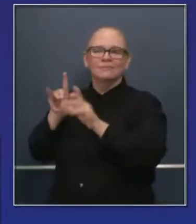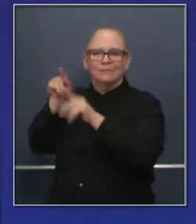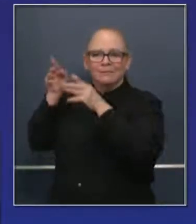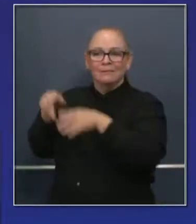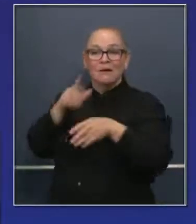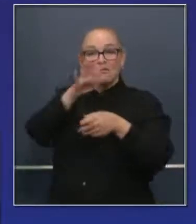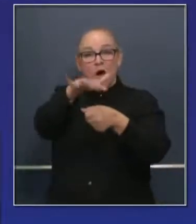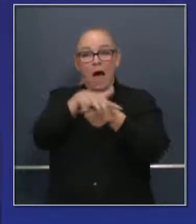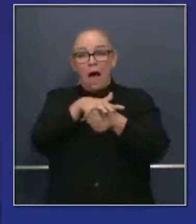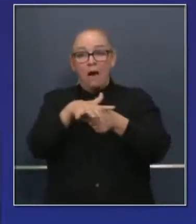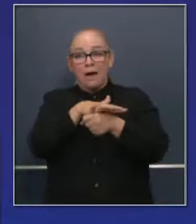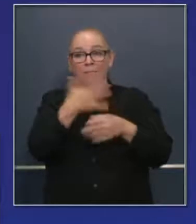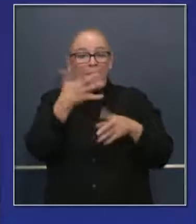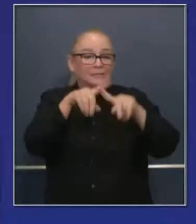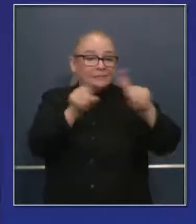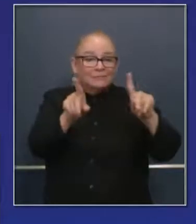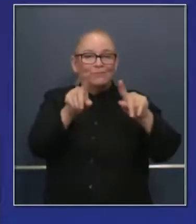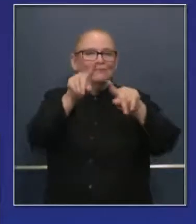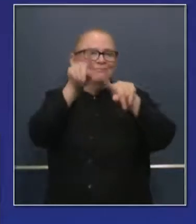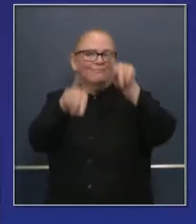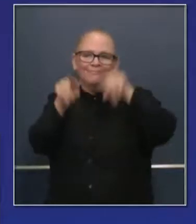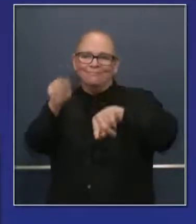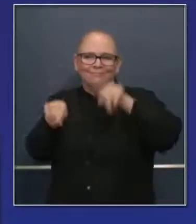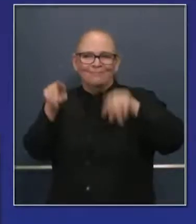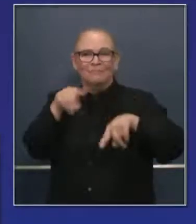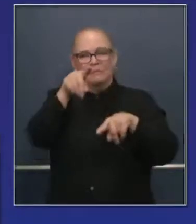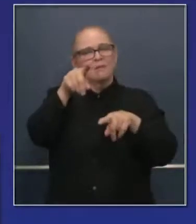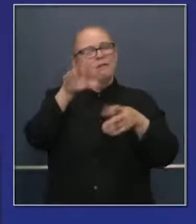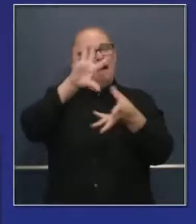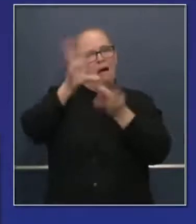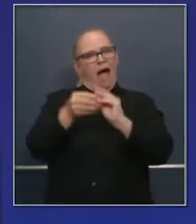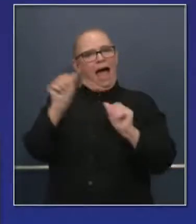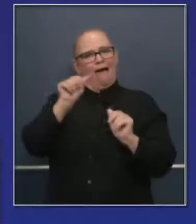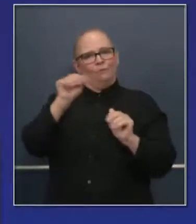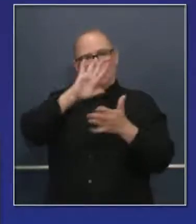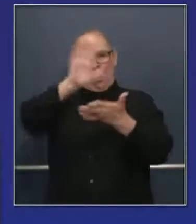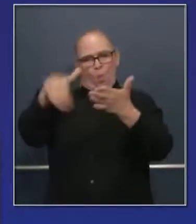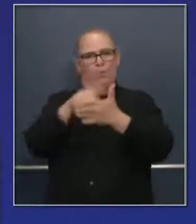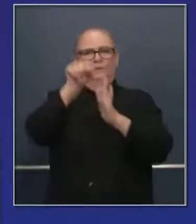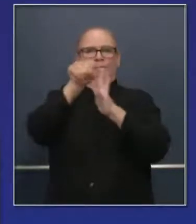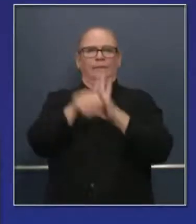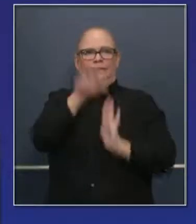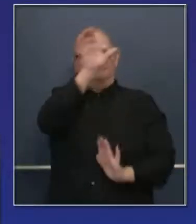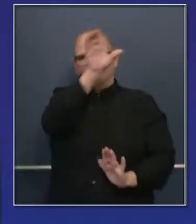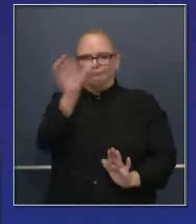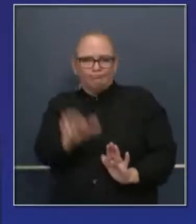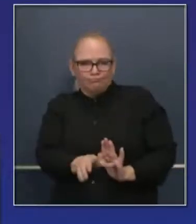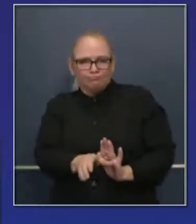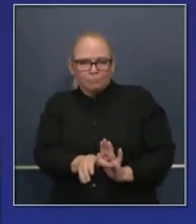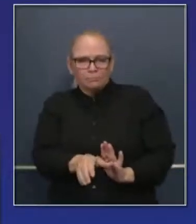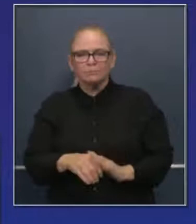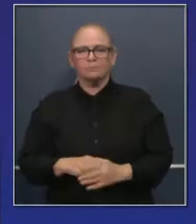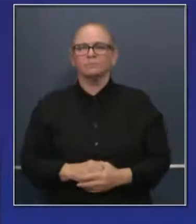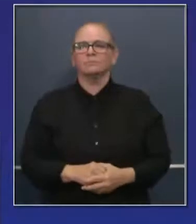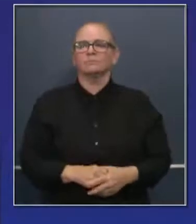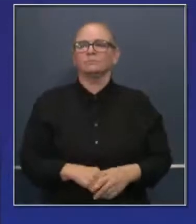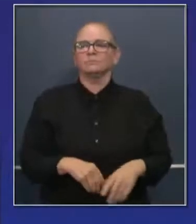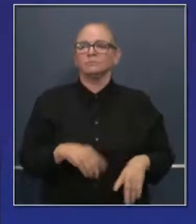particular county, a particular part of the state, but the overall trend, both, again, positivity